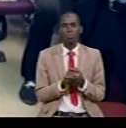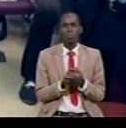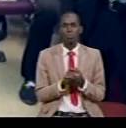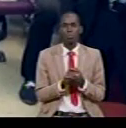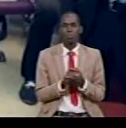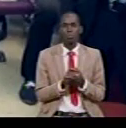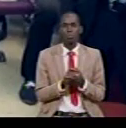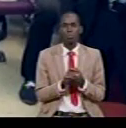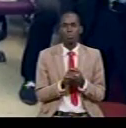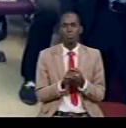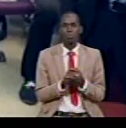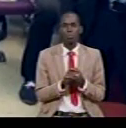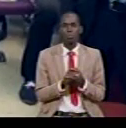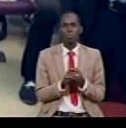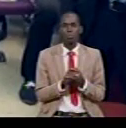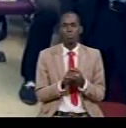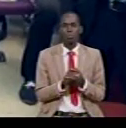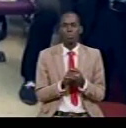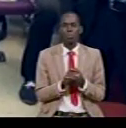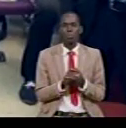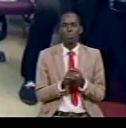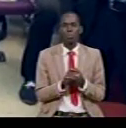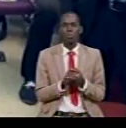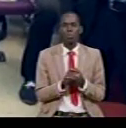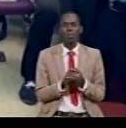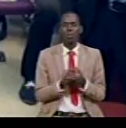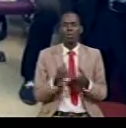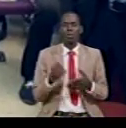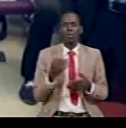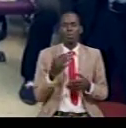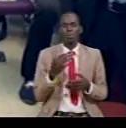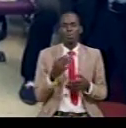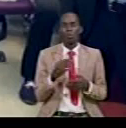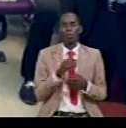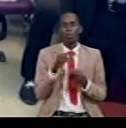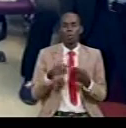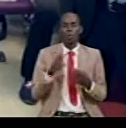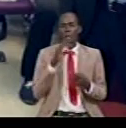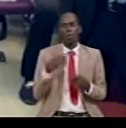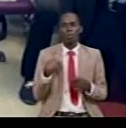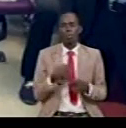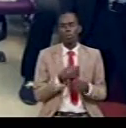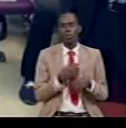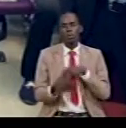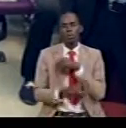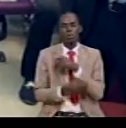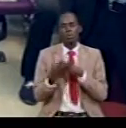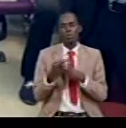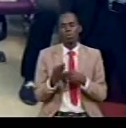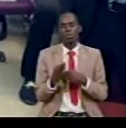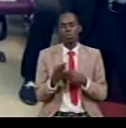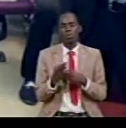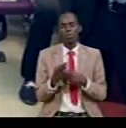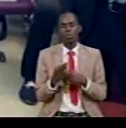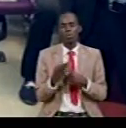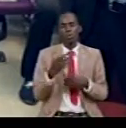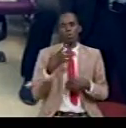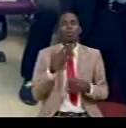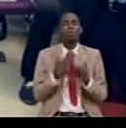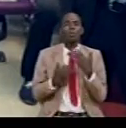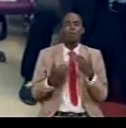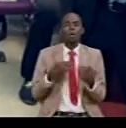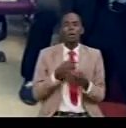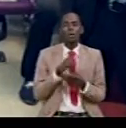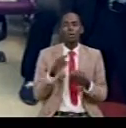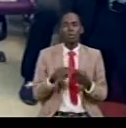I'm asking, when are we tempted because of our lust? And when is the Spirit of God leading us?